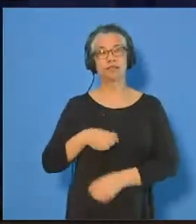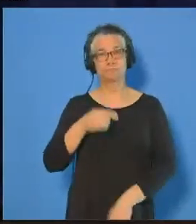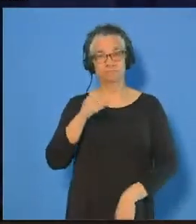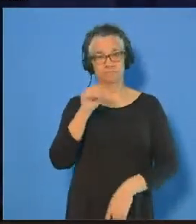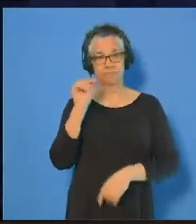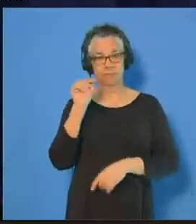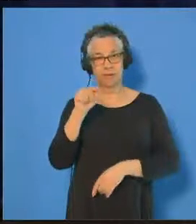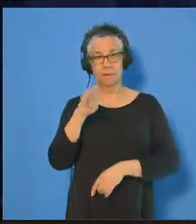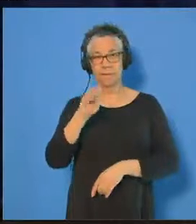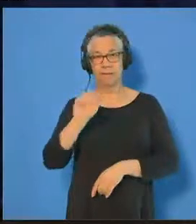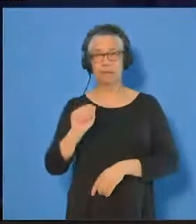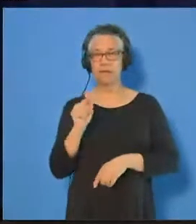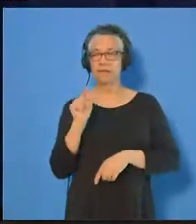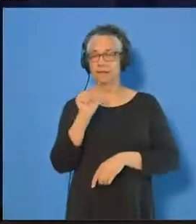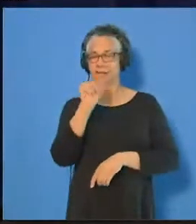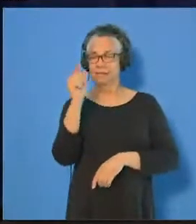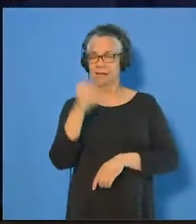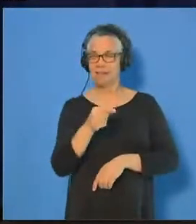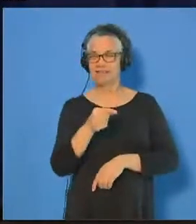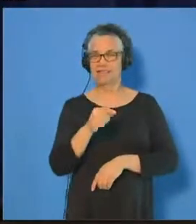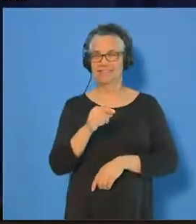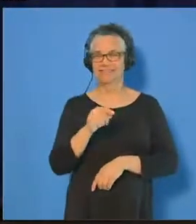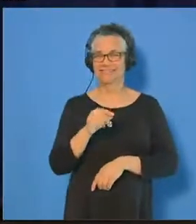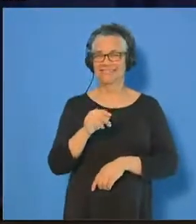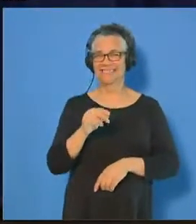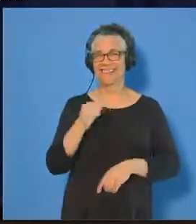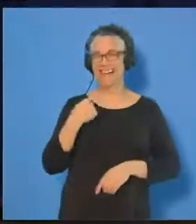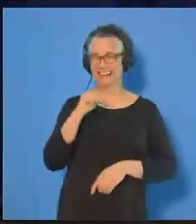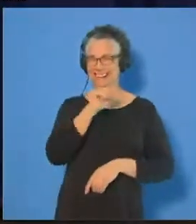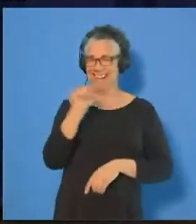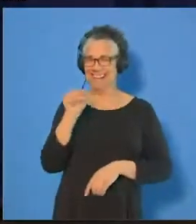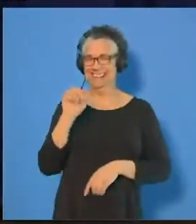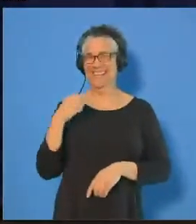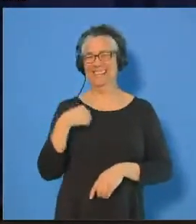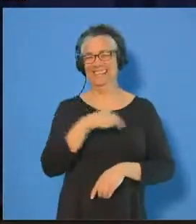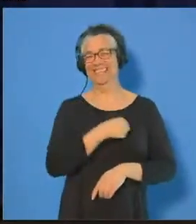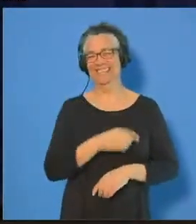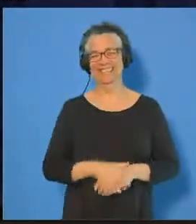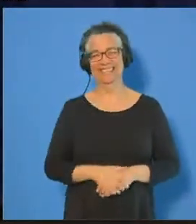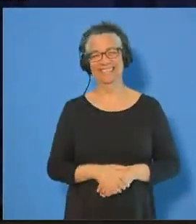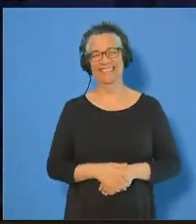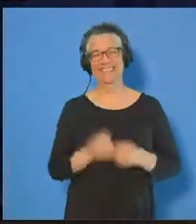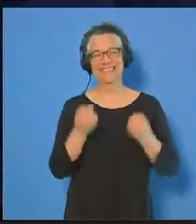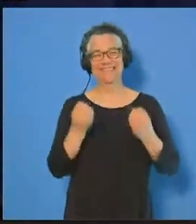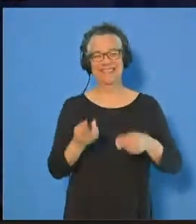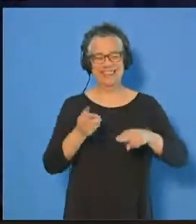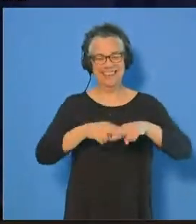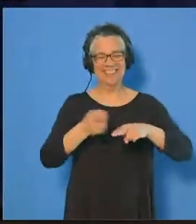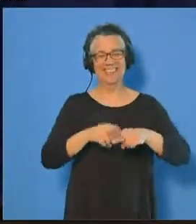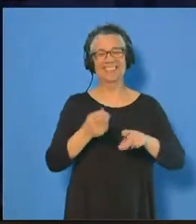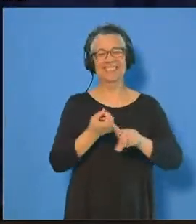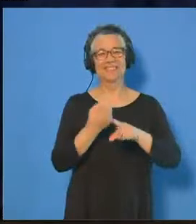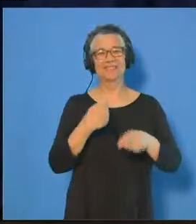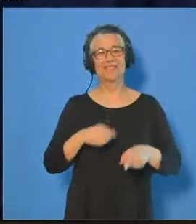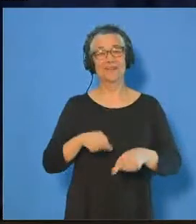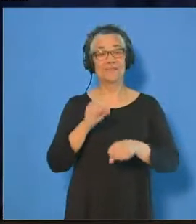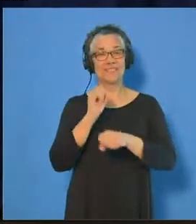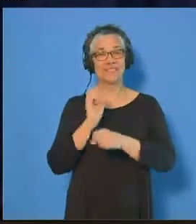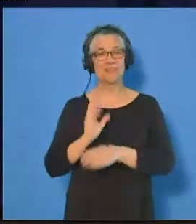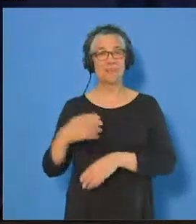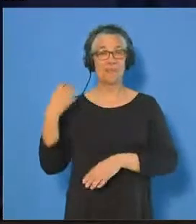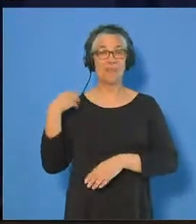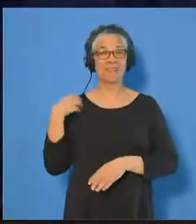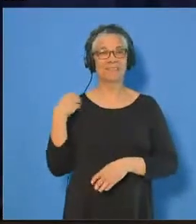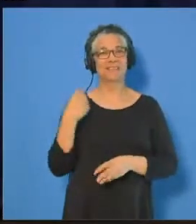bermudaregiment.bm/join-us. The Department of Immigration has had several inquiries from employers, agencies, and individuals with